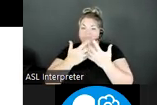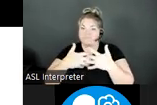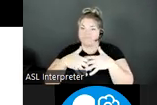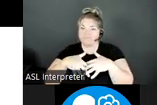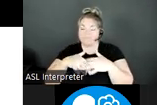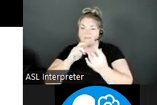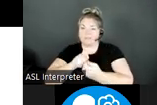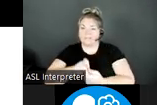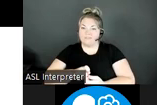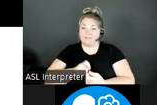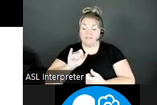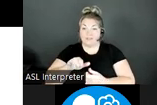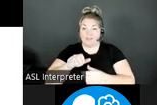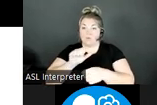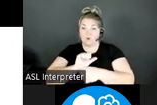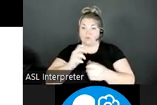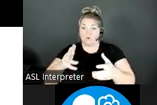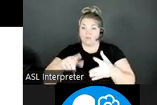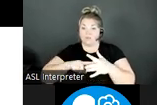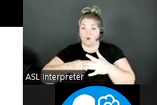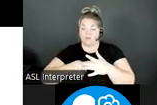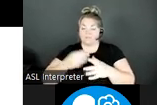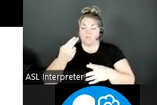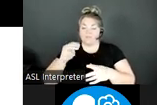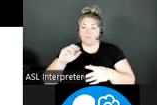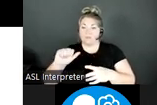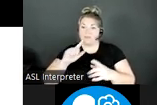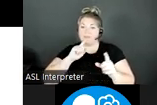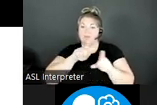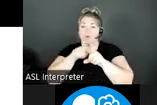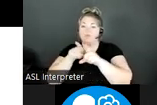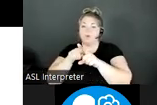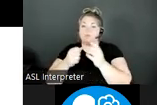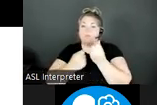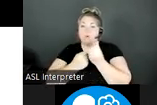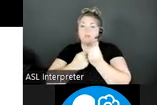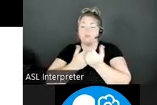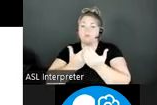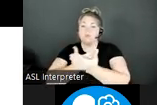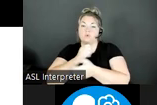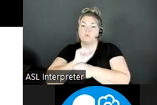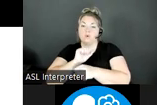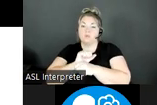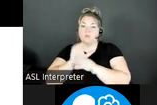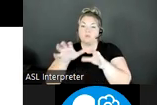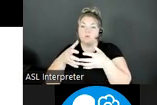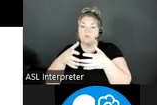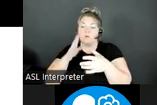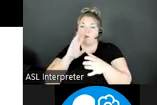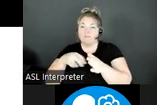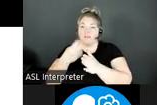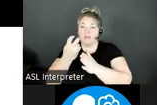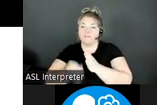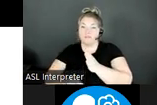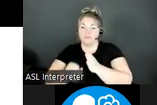that work is started. HMA is also supporting some new working groups that will dive